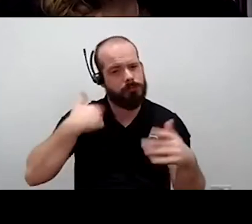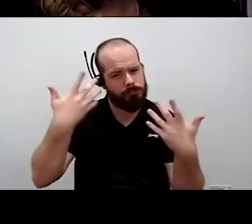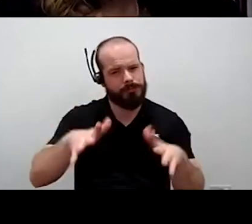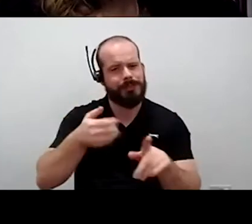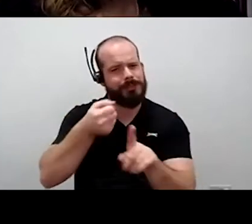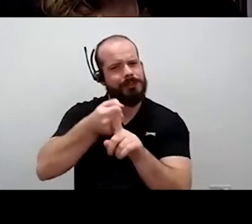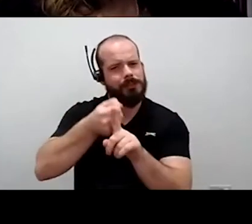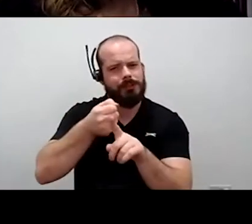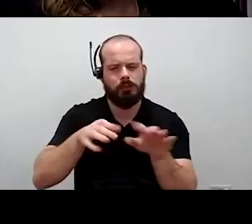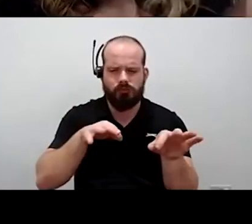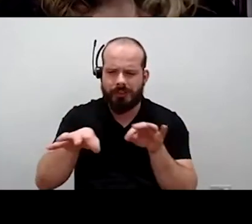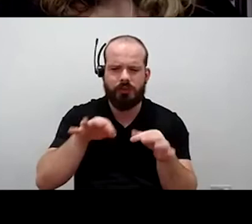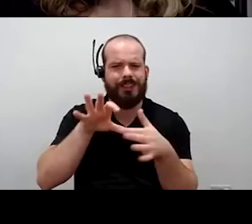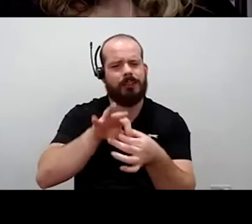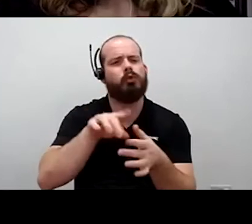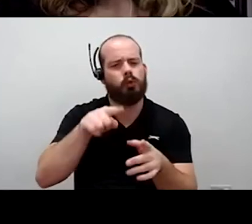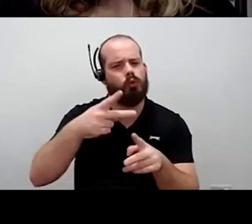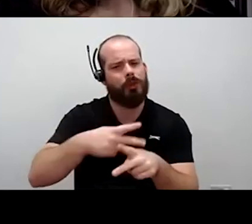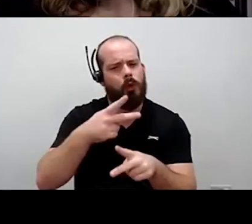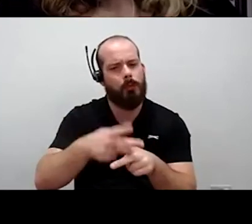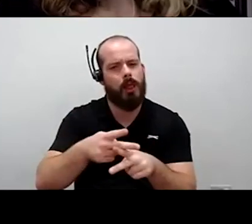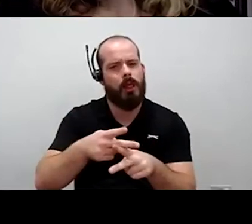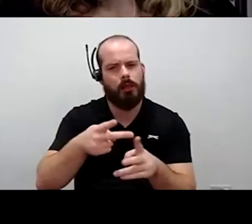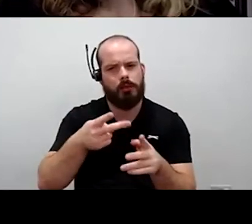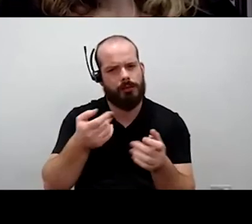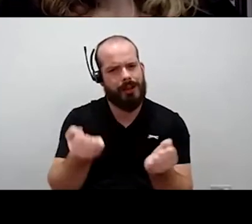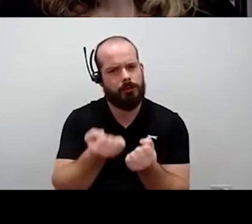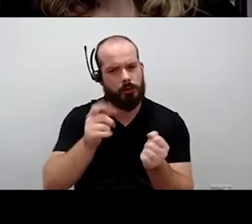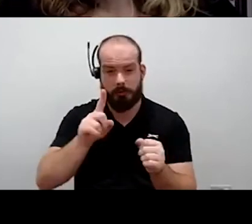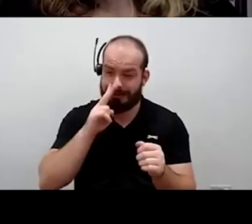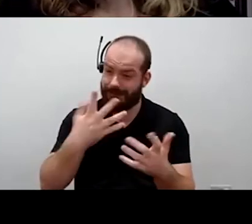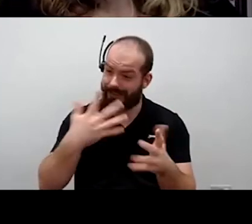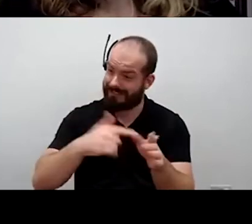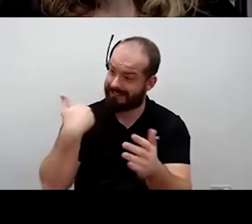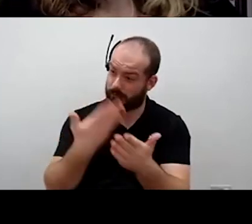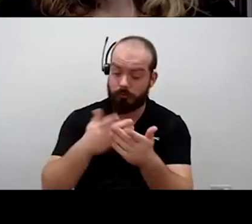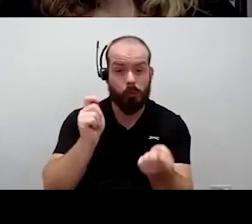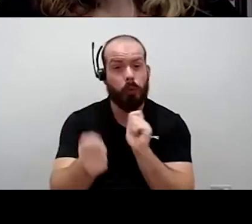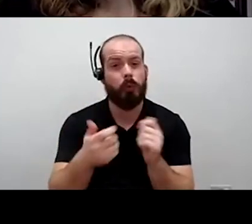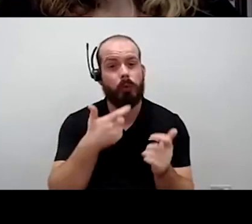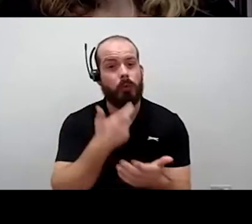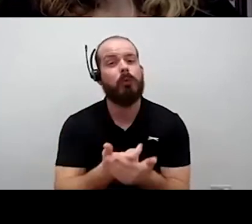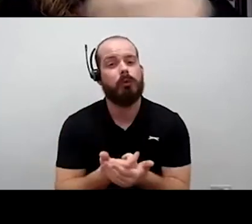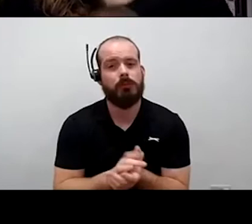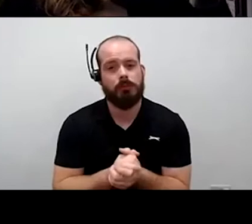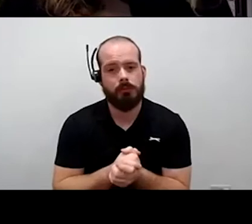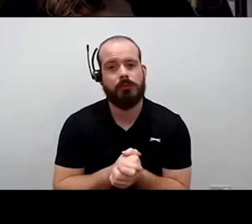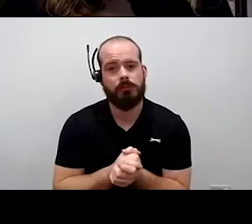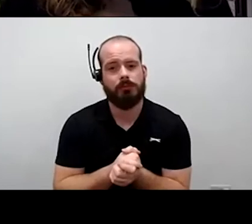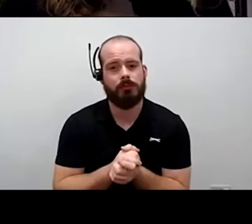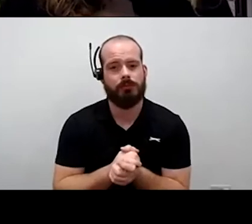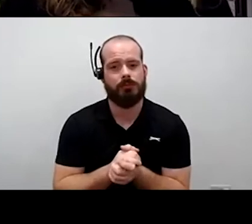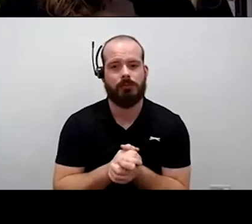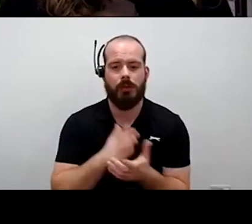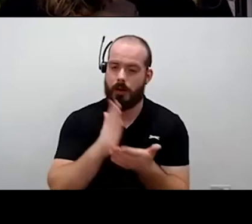efficiency strategies all my working life, but to see actually what's happened in the last decade has been shocking. So there's no doubt about that, and everyone's been